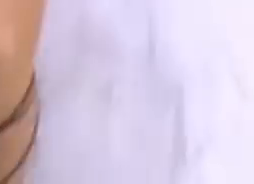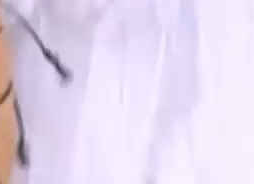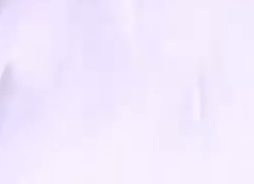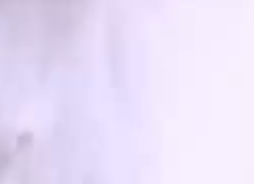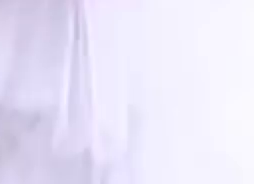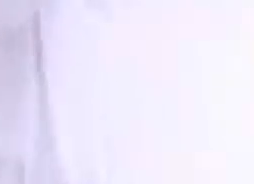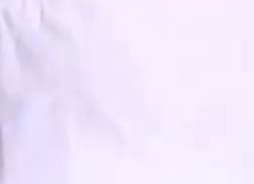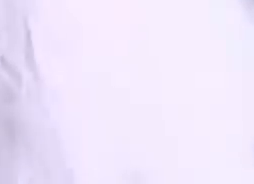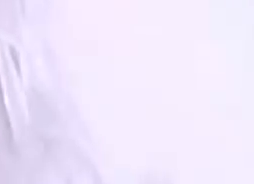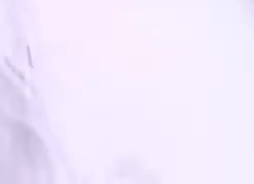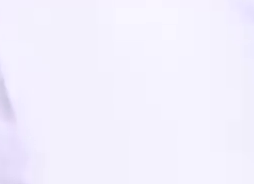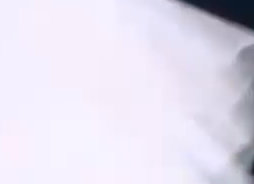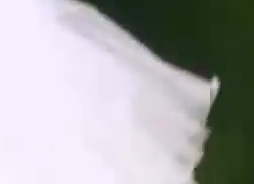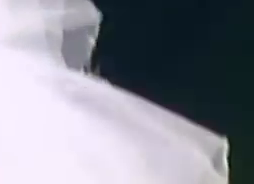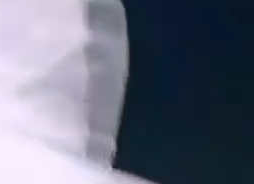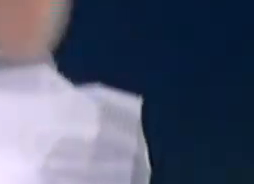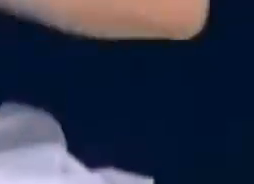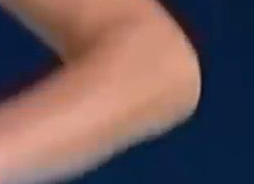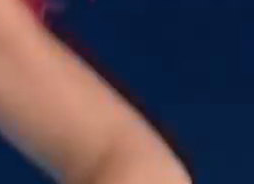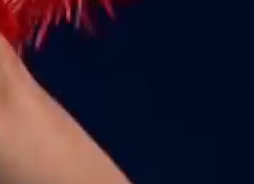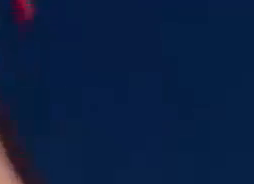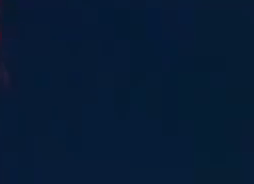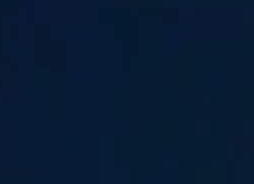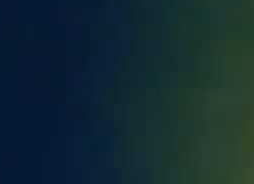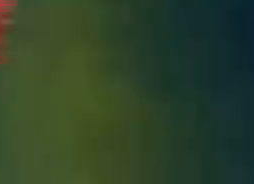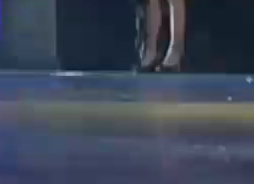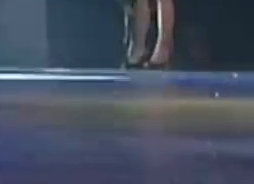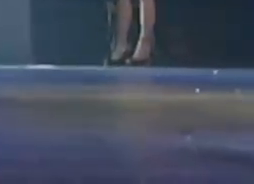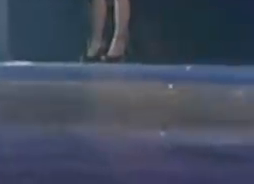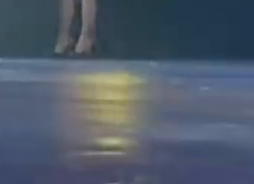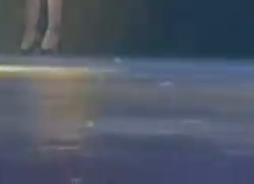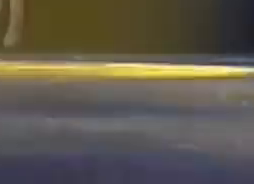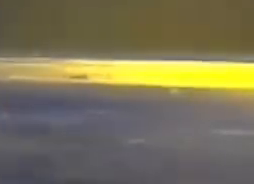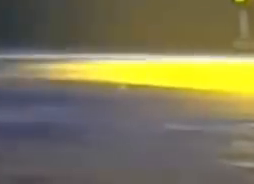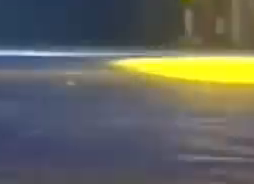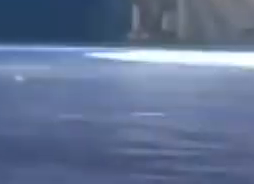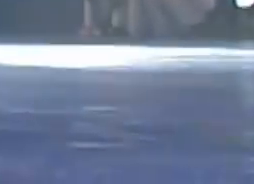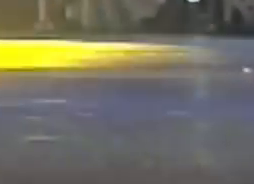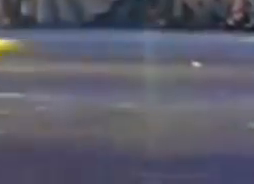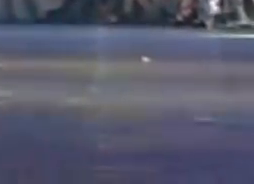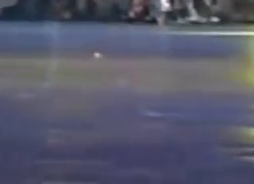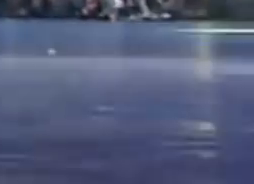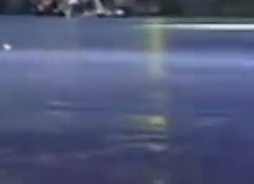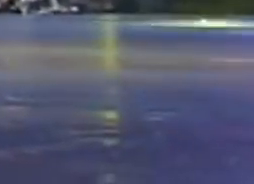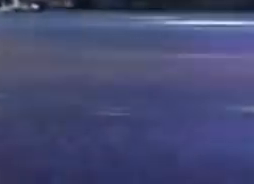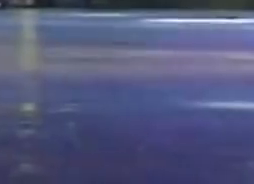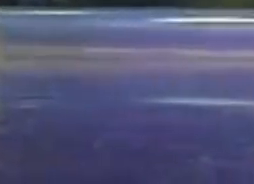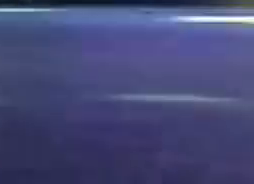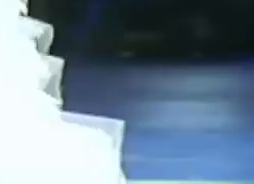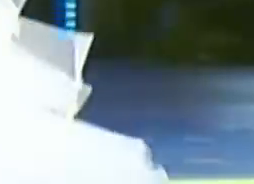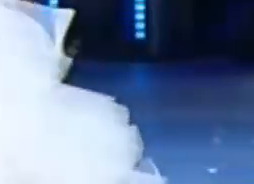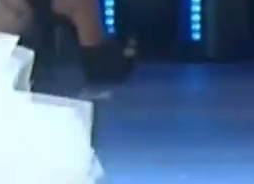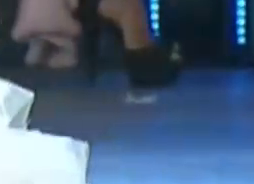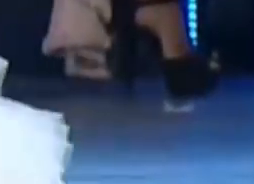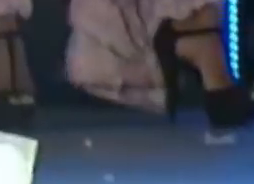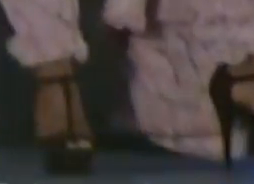need introduction. Follow my simple instruction. Step one. Report to the dance floor when I say, oh yeah. Step two. Tell